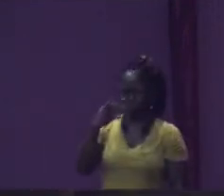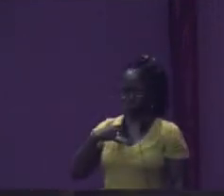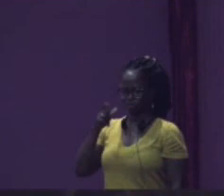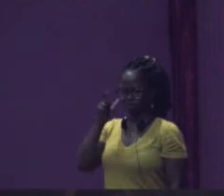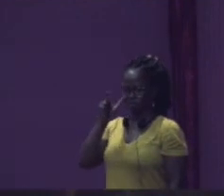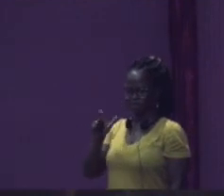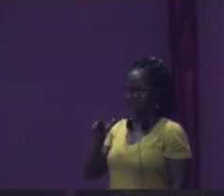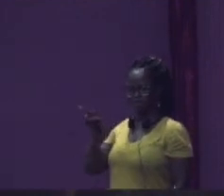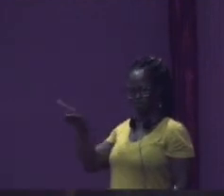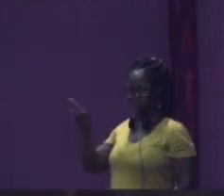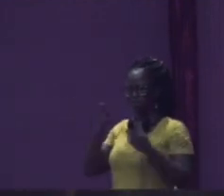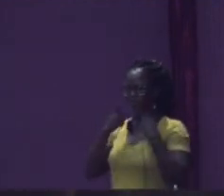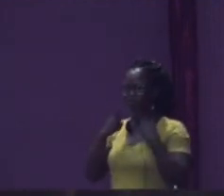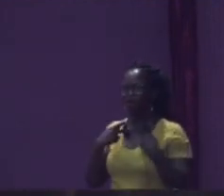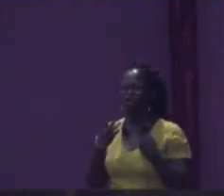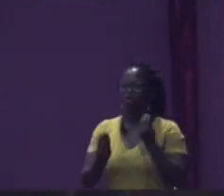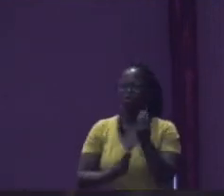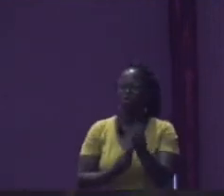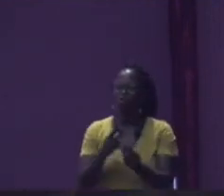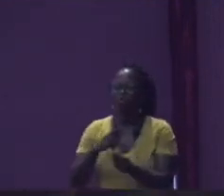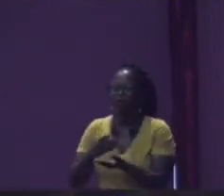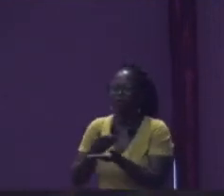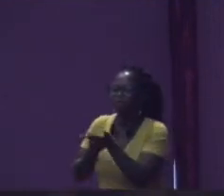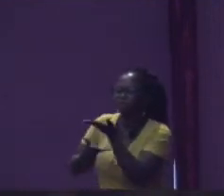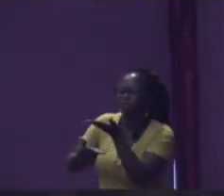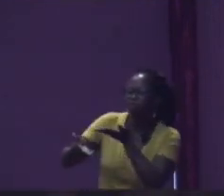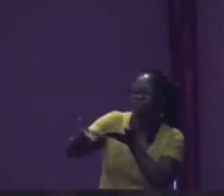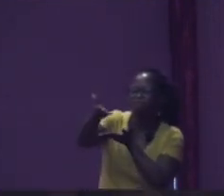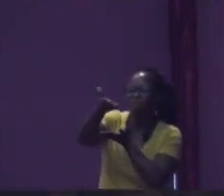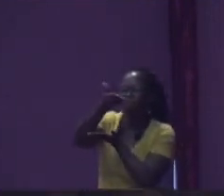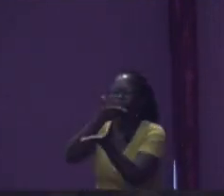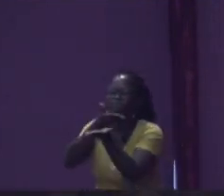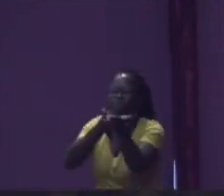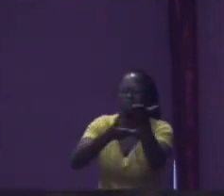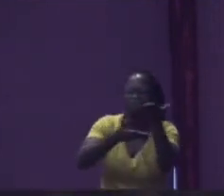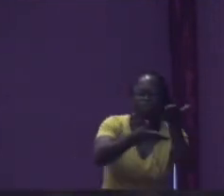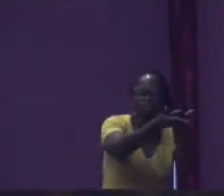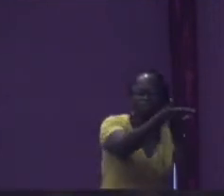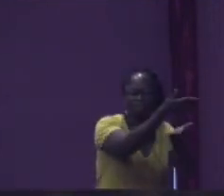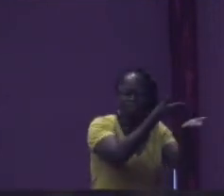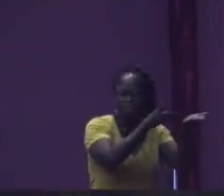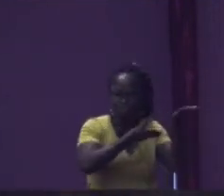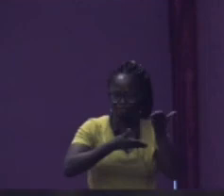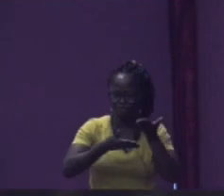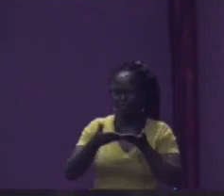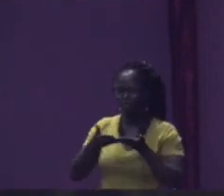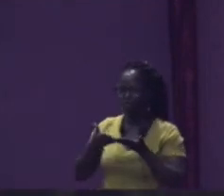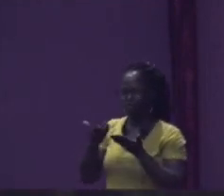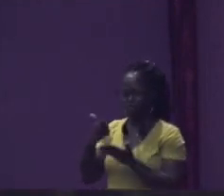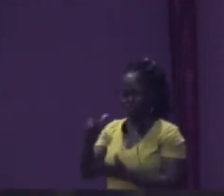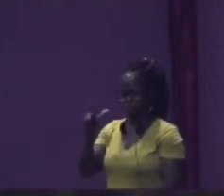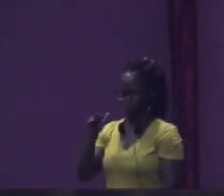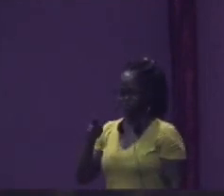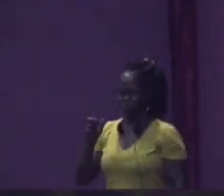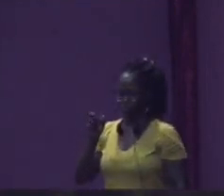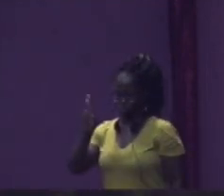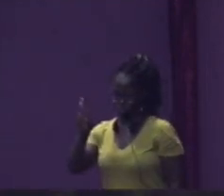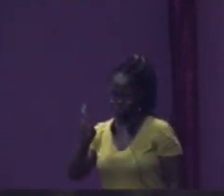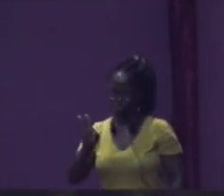fala como que há uma articulação, né, talvez assim como alguns autores também já disseram,